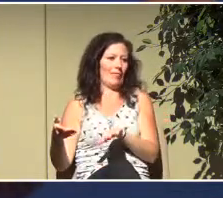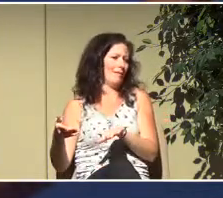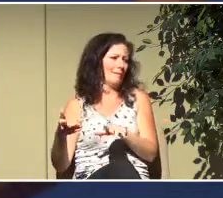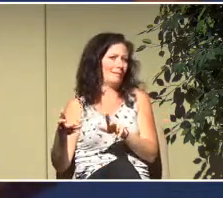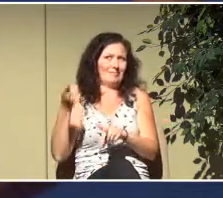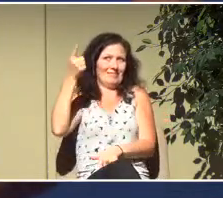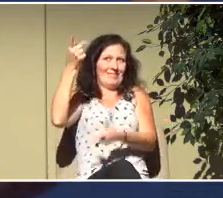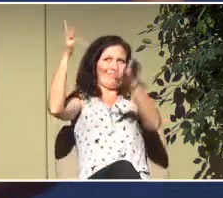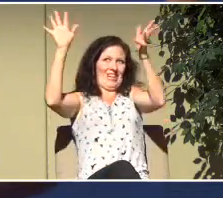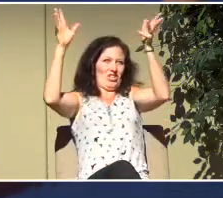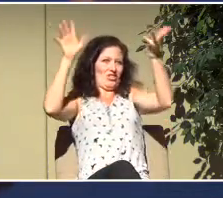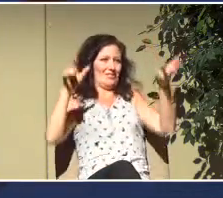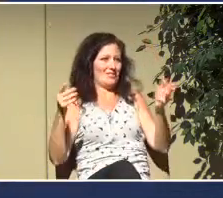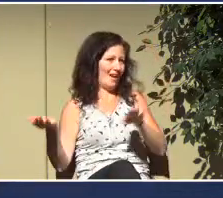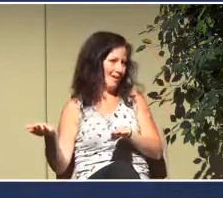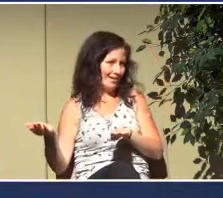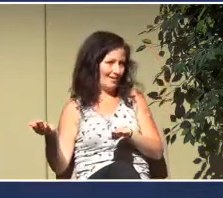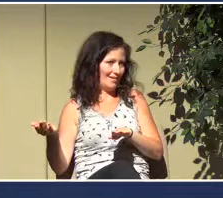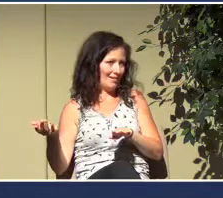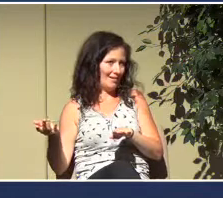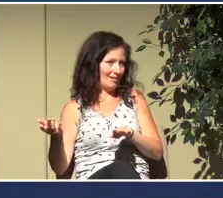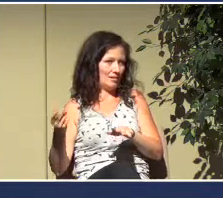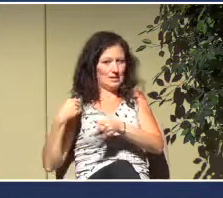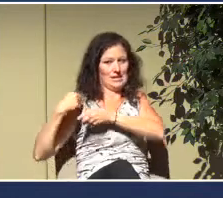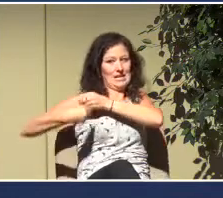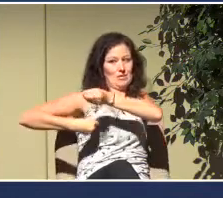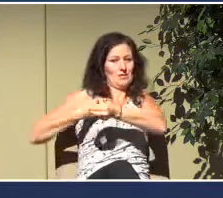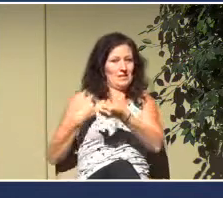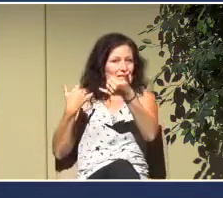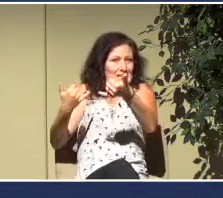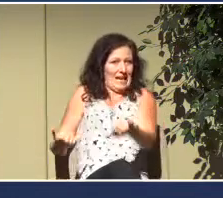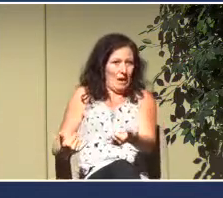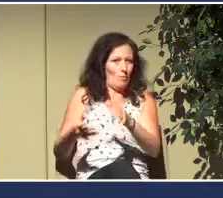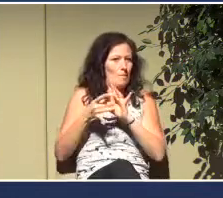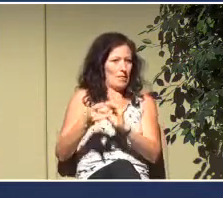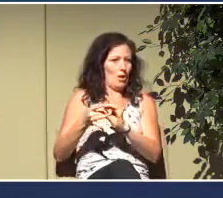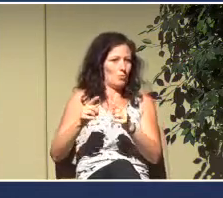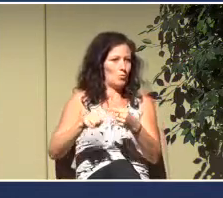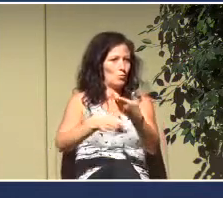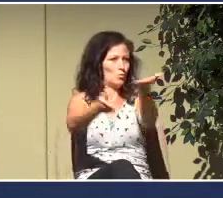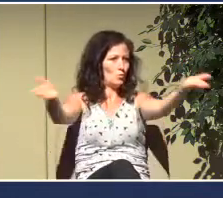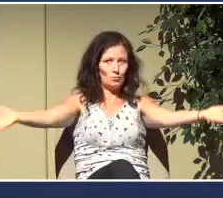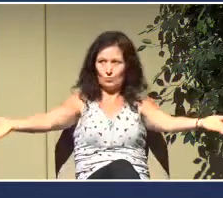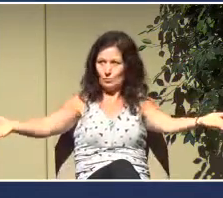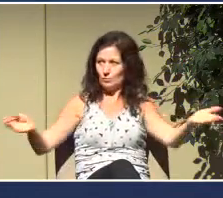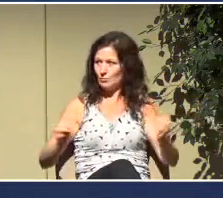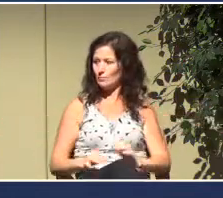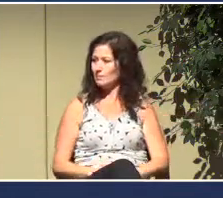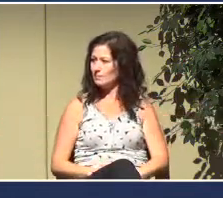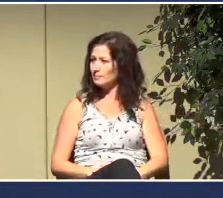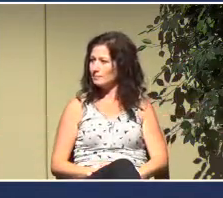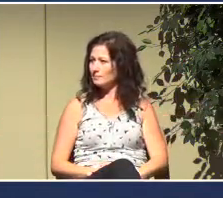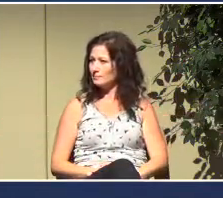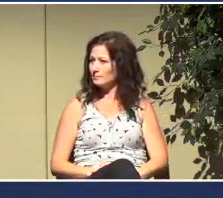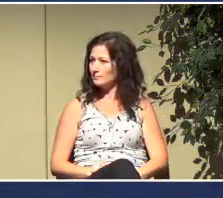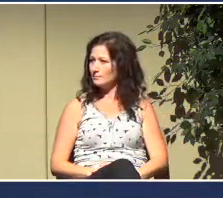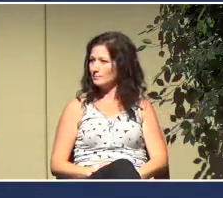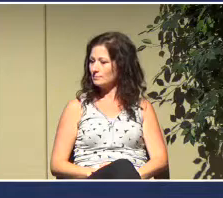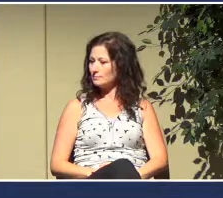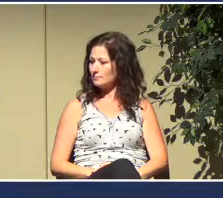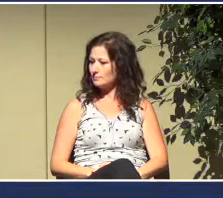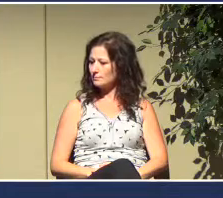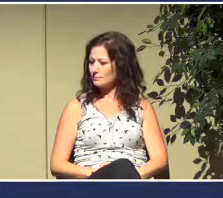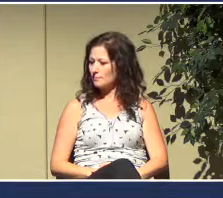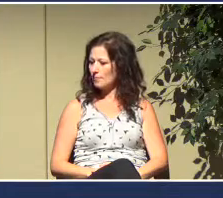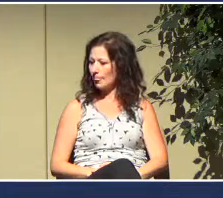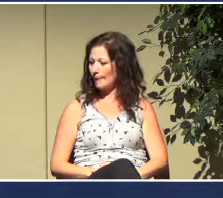already died. The inheritance is already yours now. In other words,